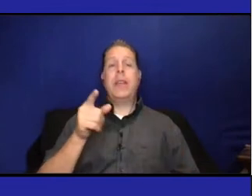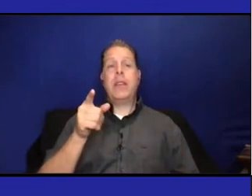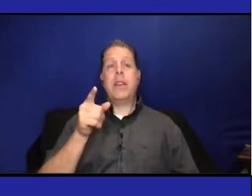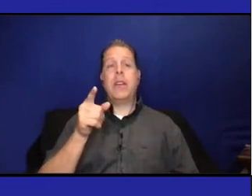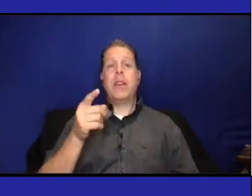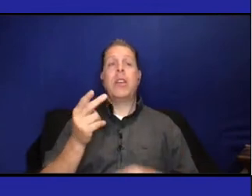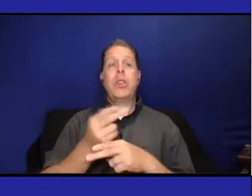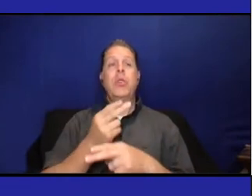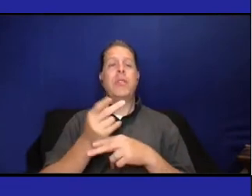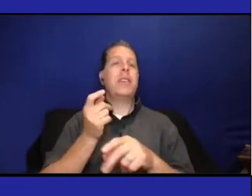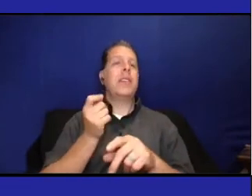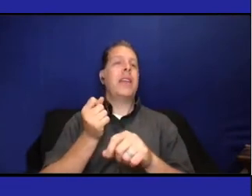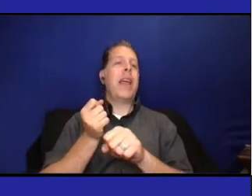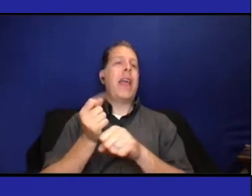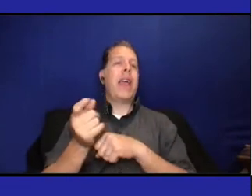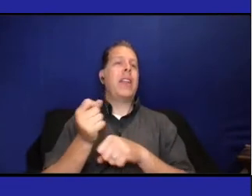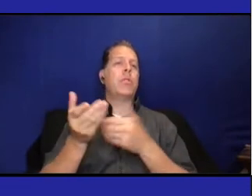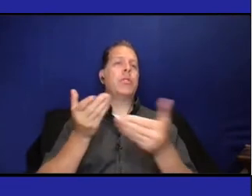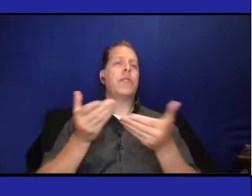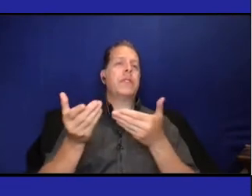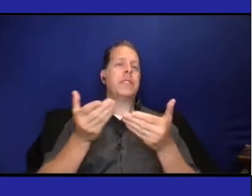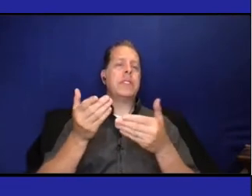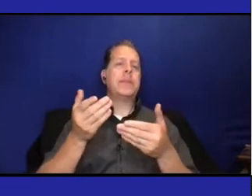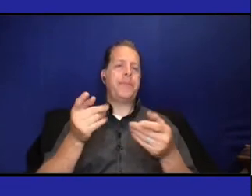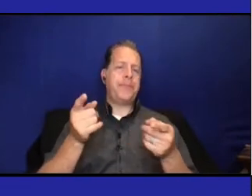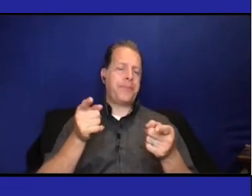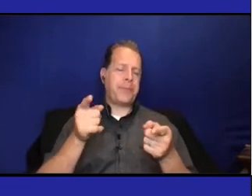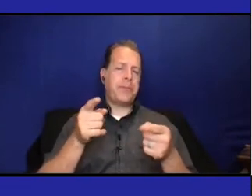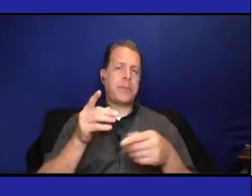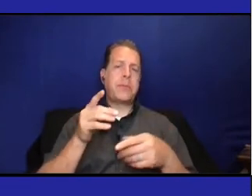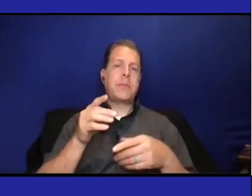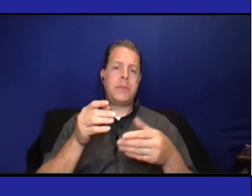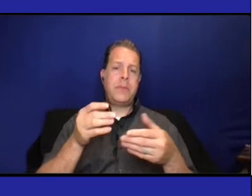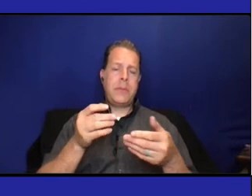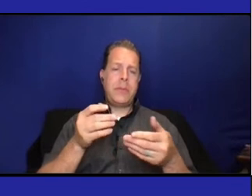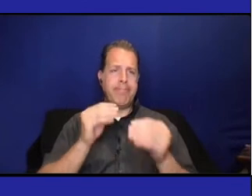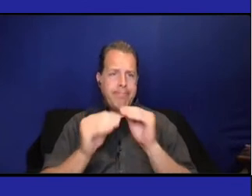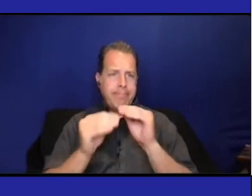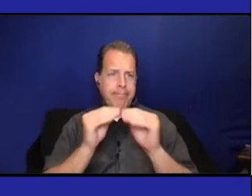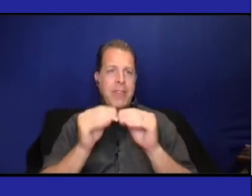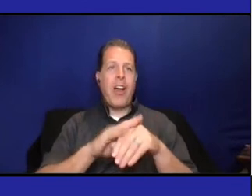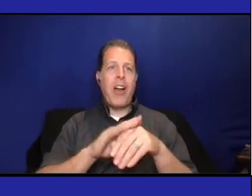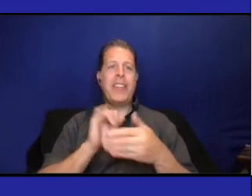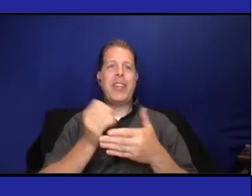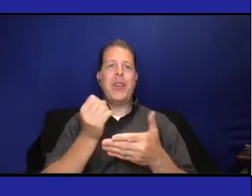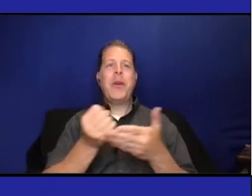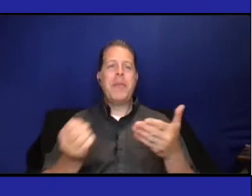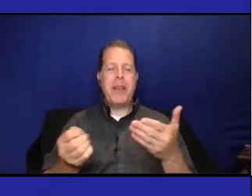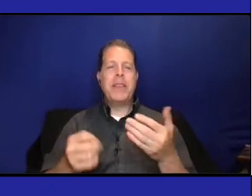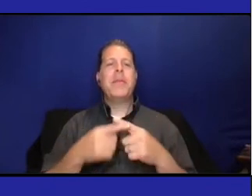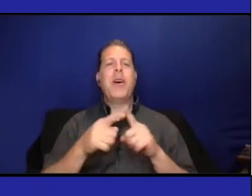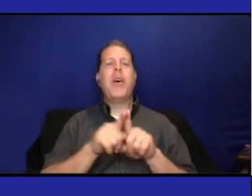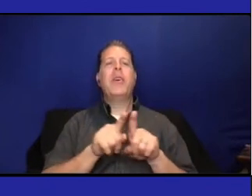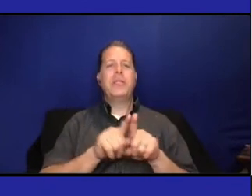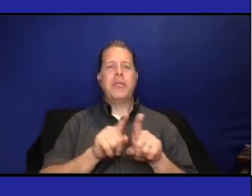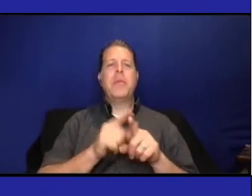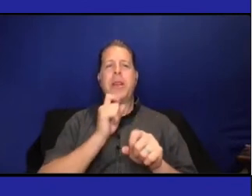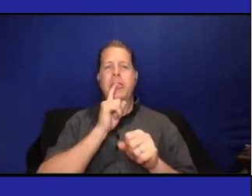annual servicing on the equipment, not the commitment, the equipment, as well as making sure